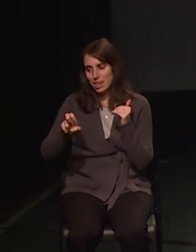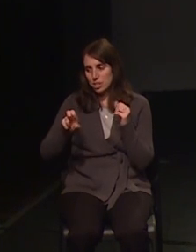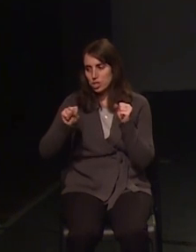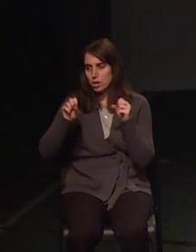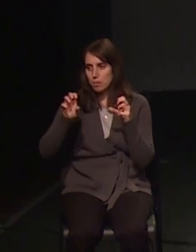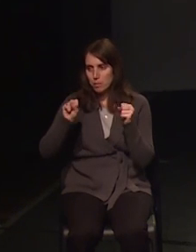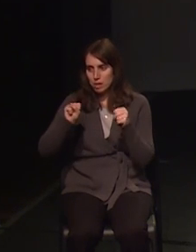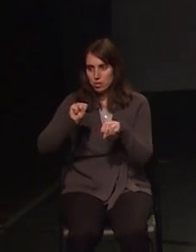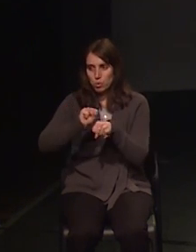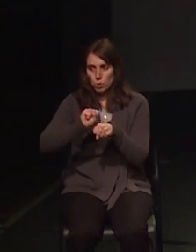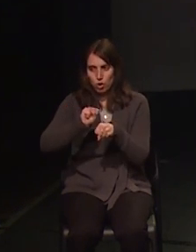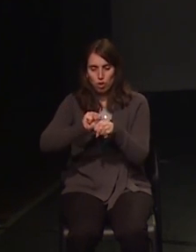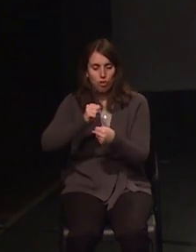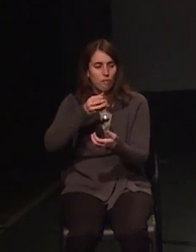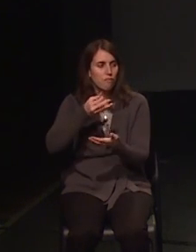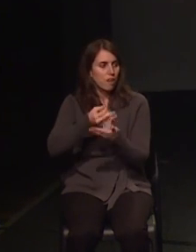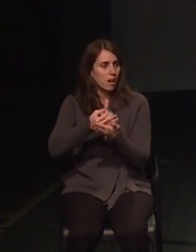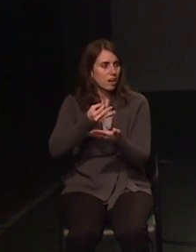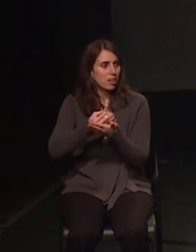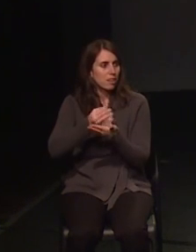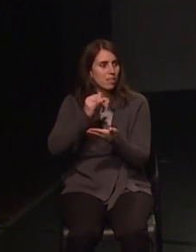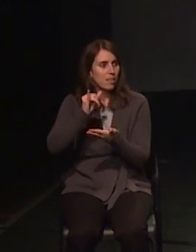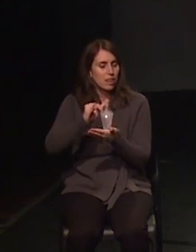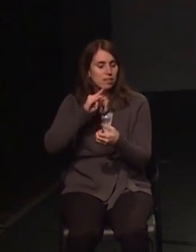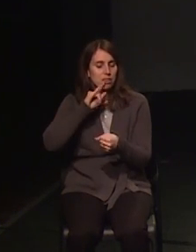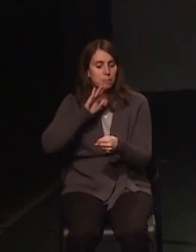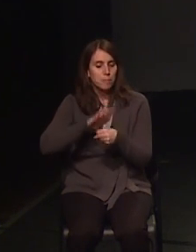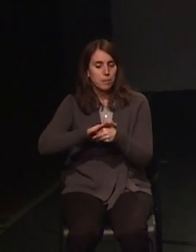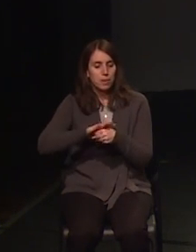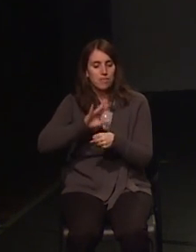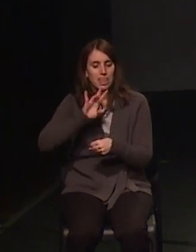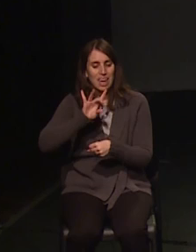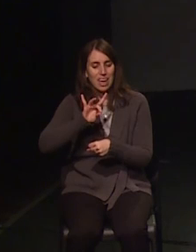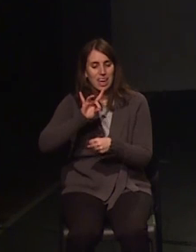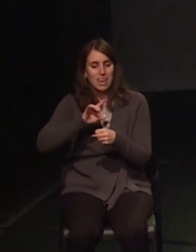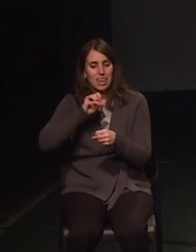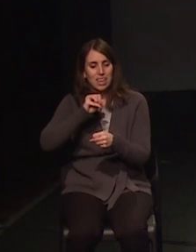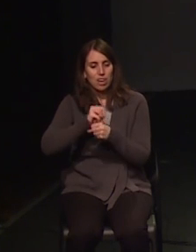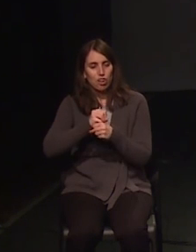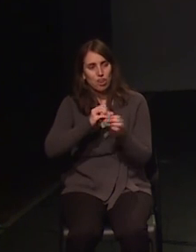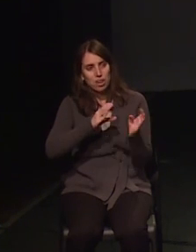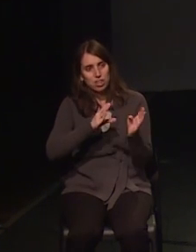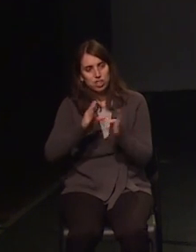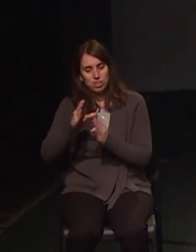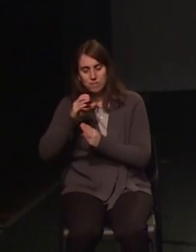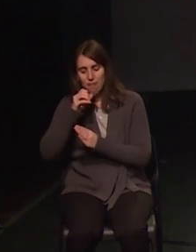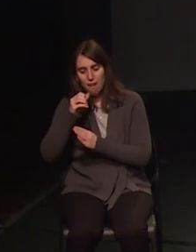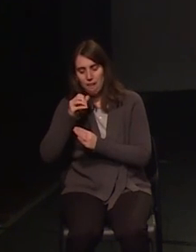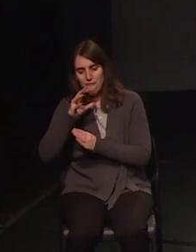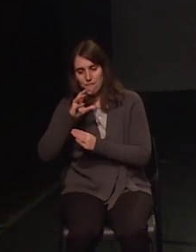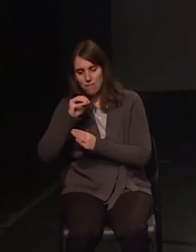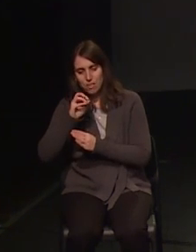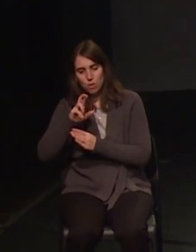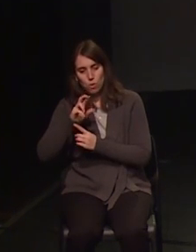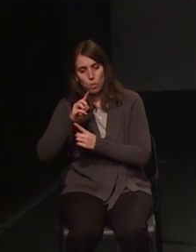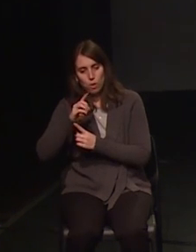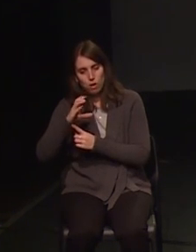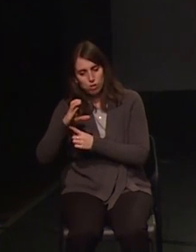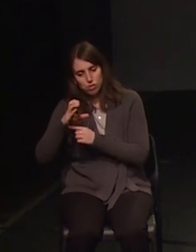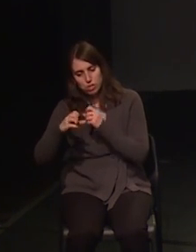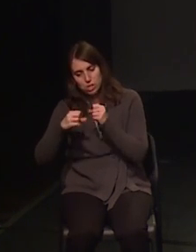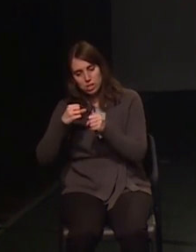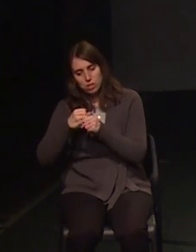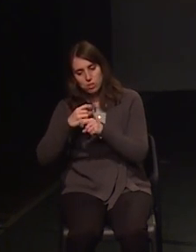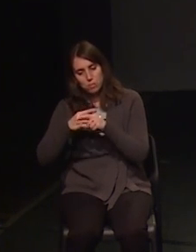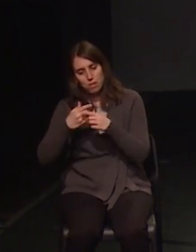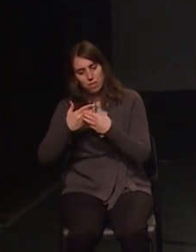the Nonprofit Finance Fund. It's a commitment of an 8-year initiative. Okay, not 50 or 100 years. But, you know, things